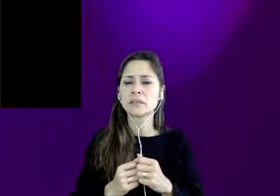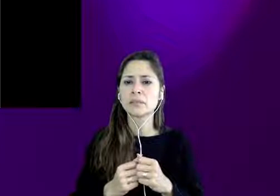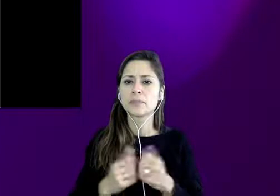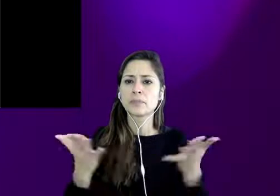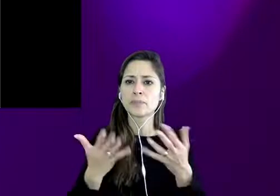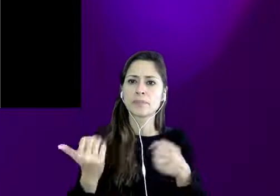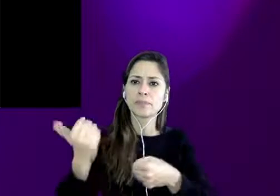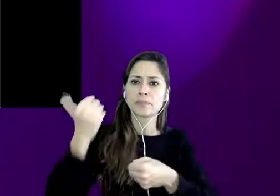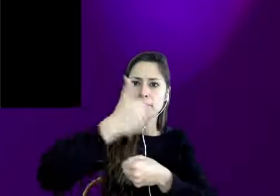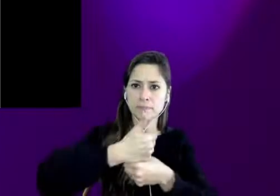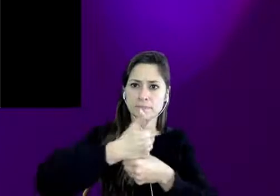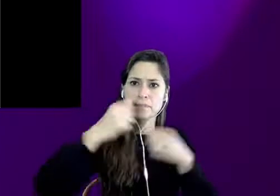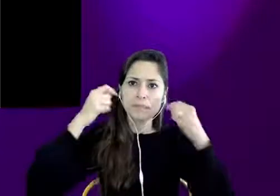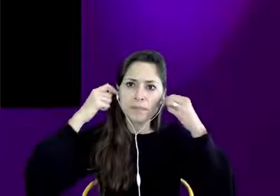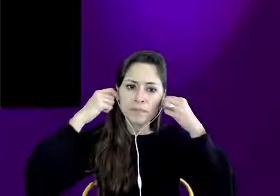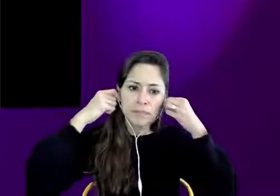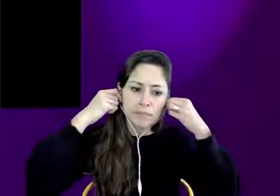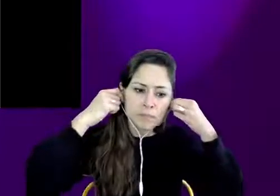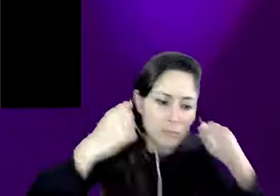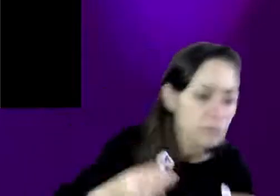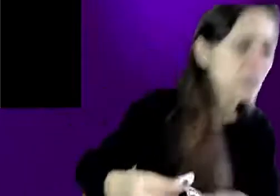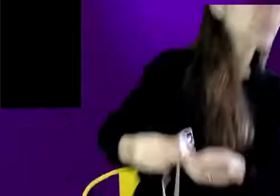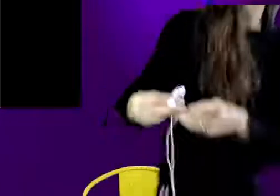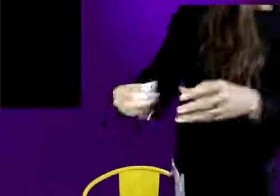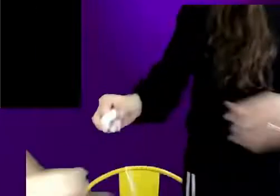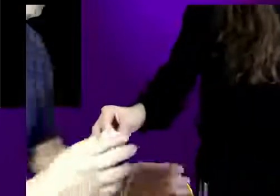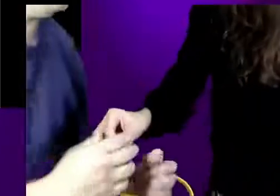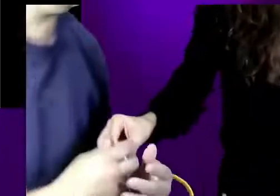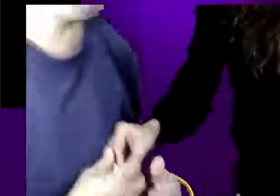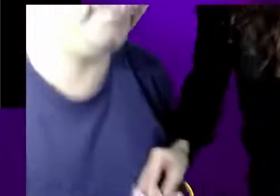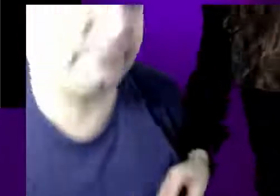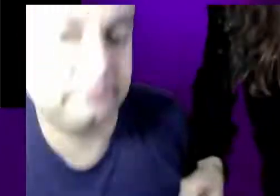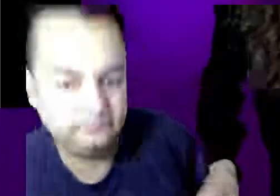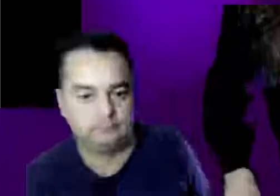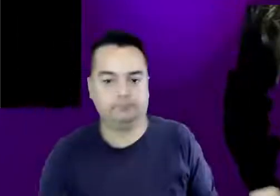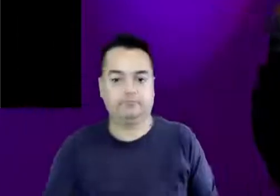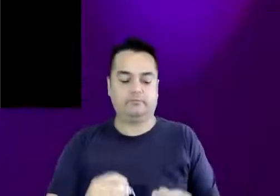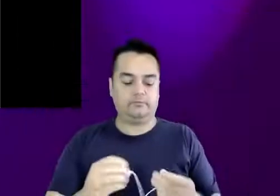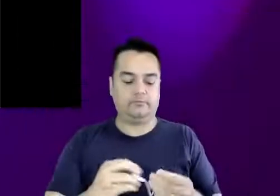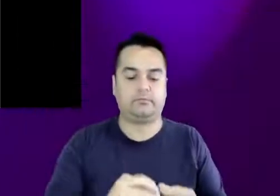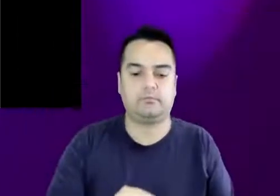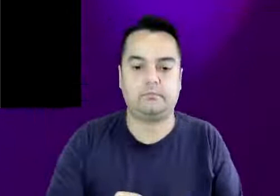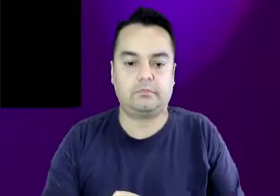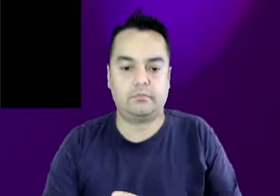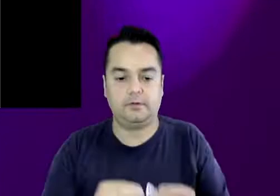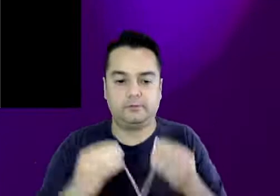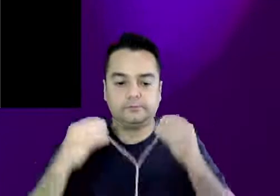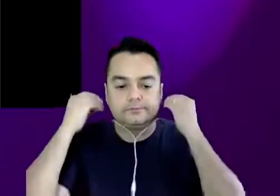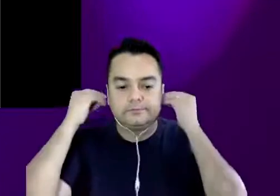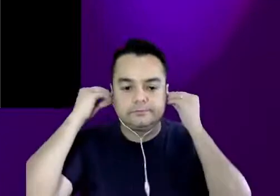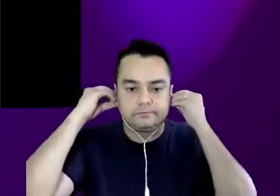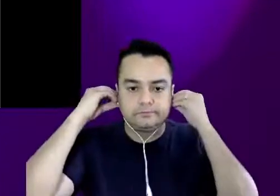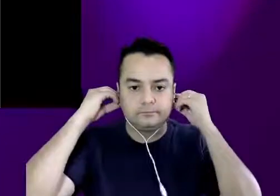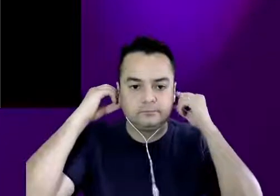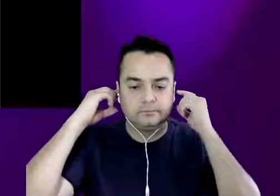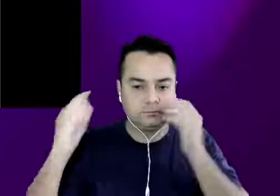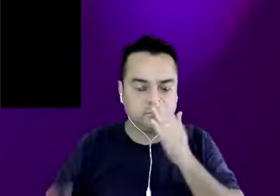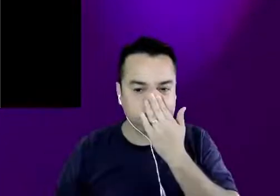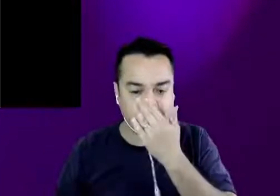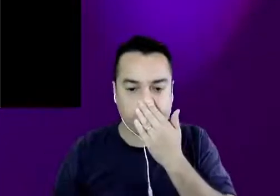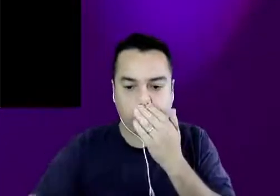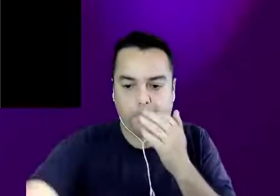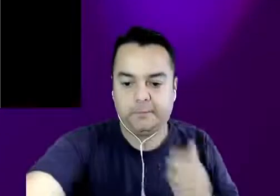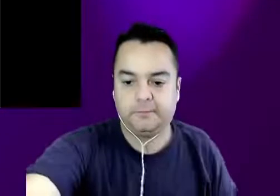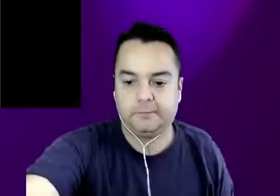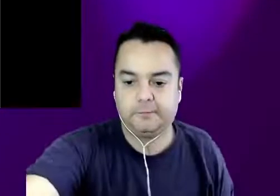be understood. And some of the study that response that we had was that, well, there are more women than